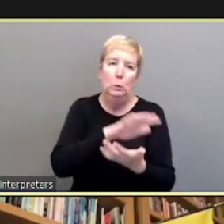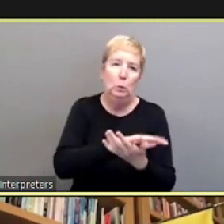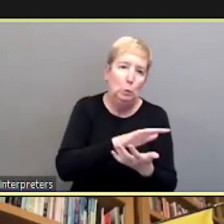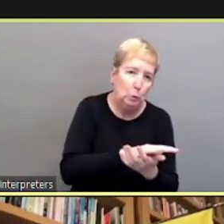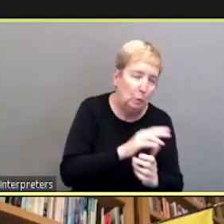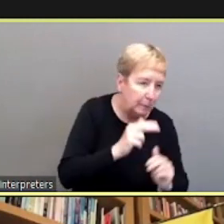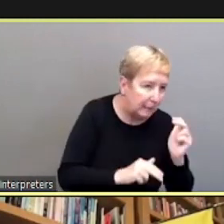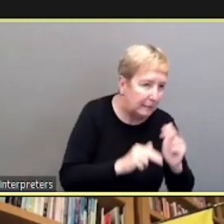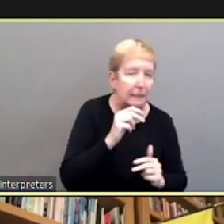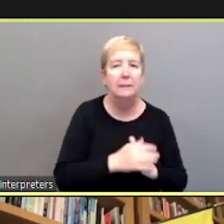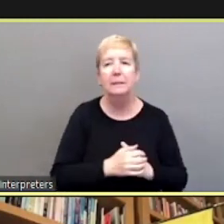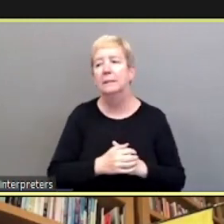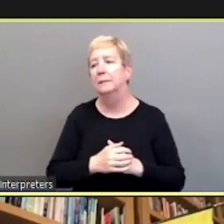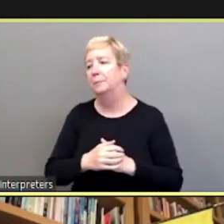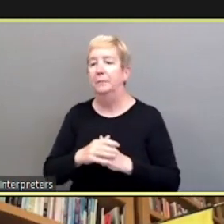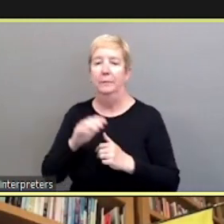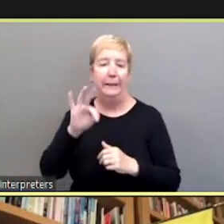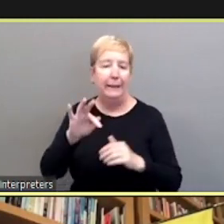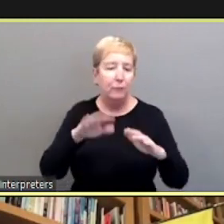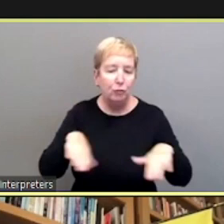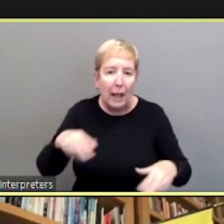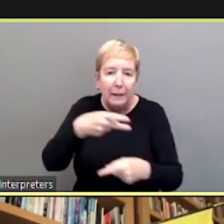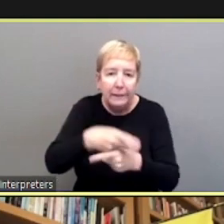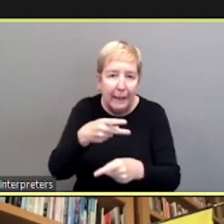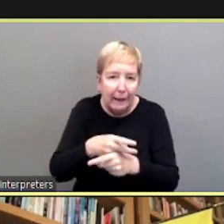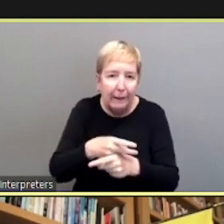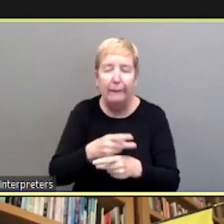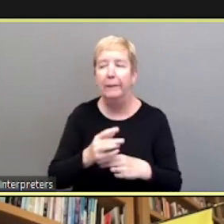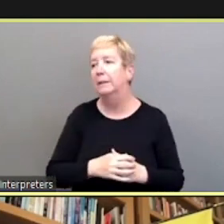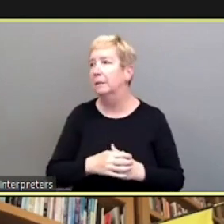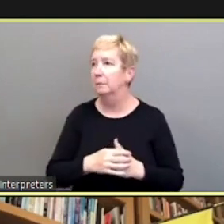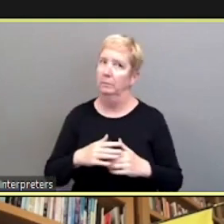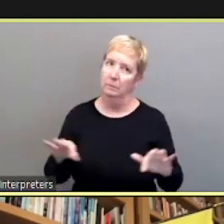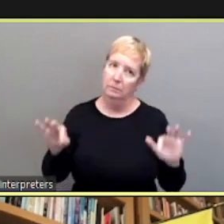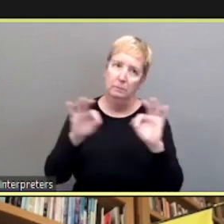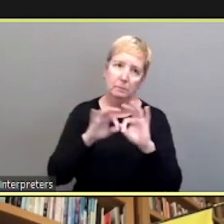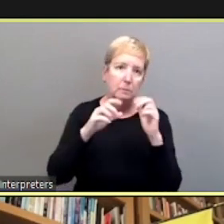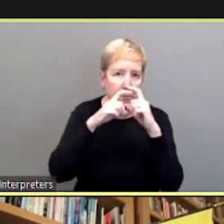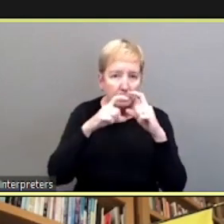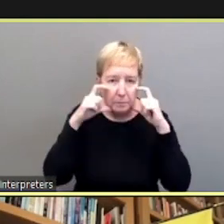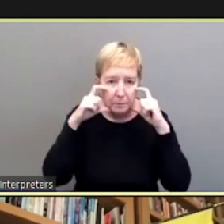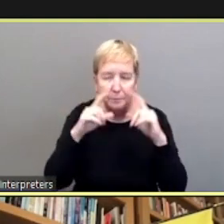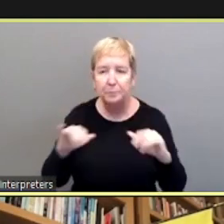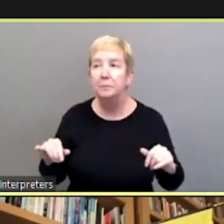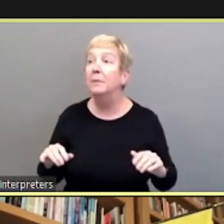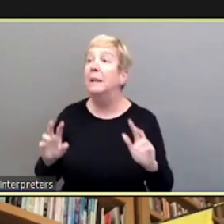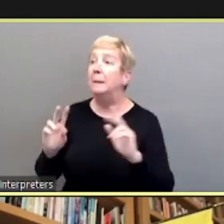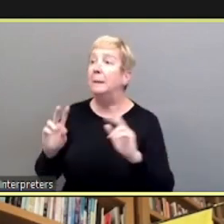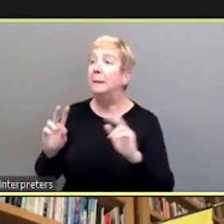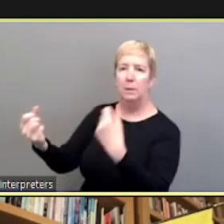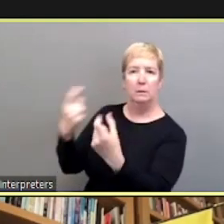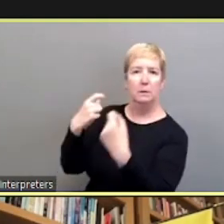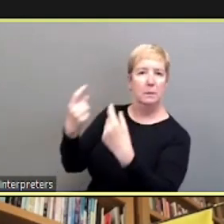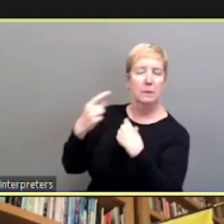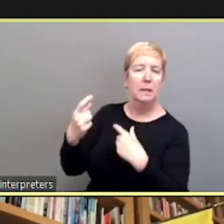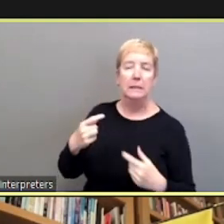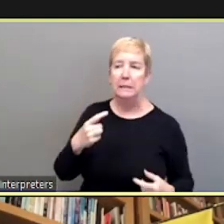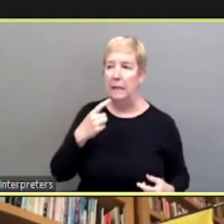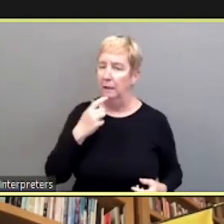also extends to child care centers, of course, as well. And gotten a lot of emails from people describing the difficulty